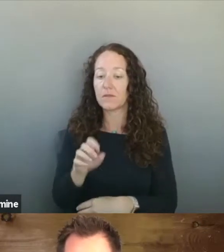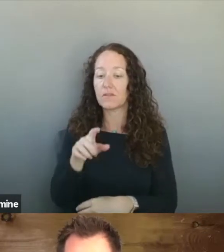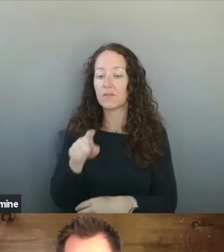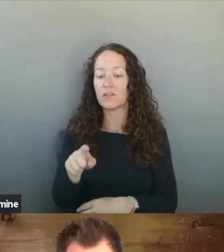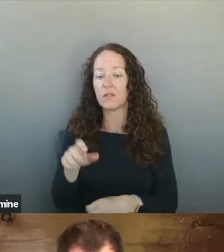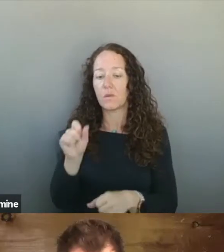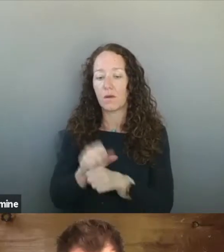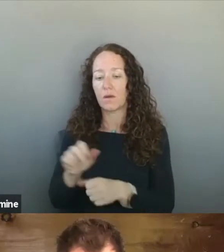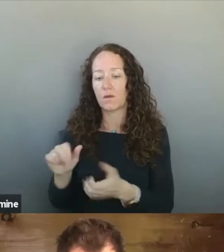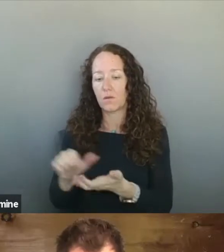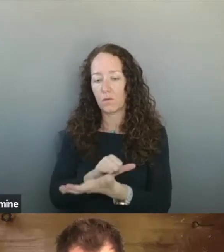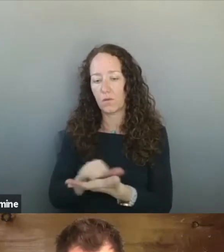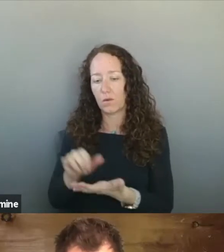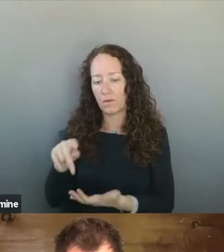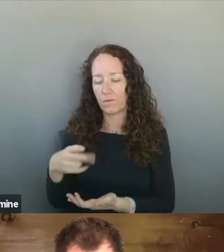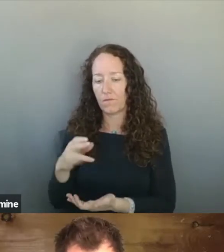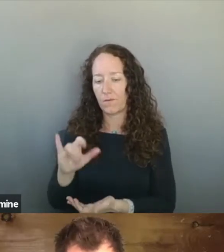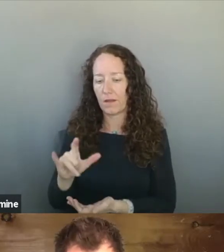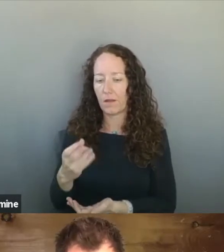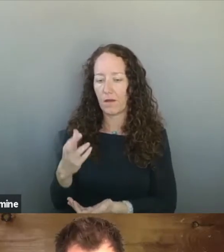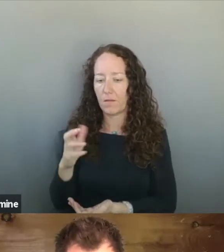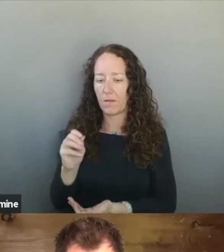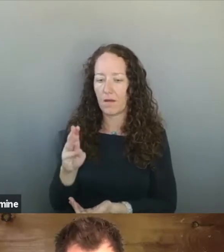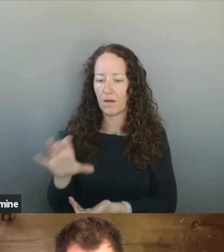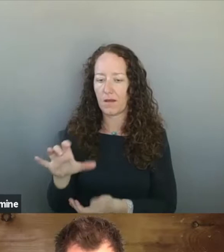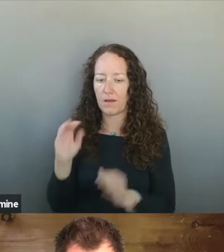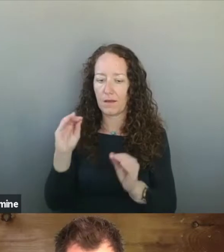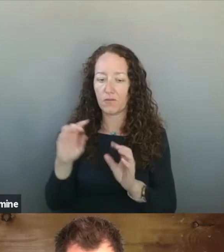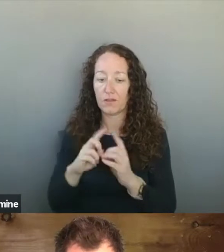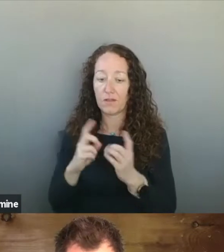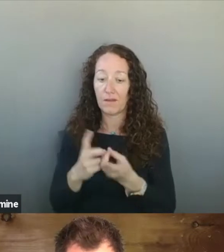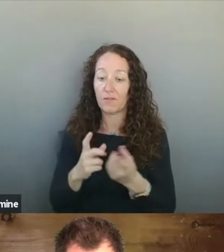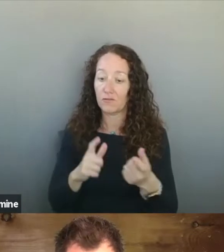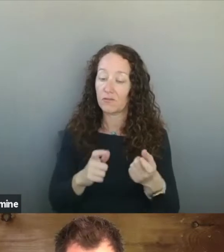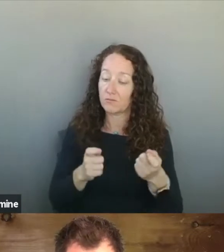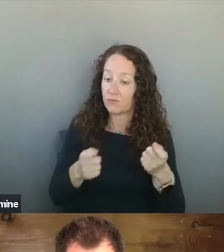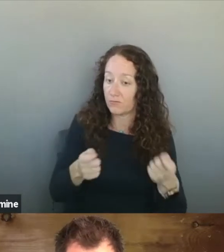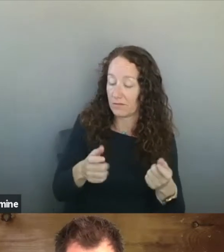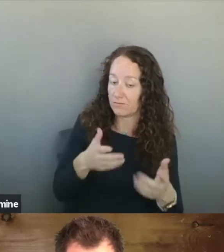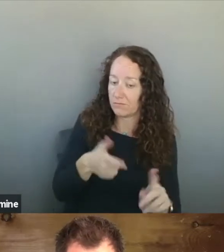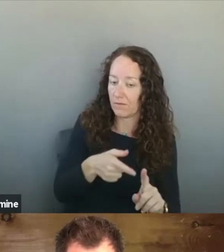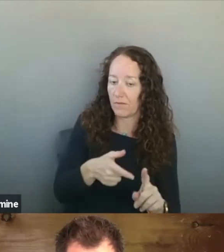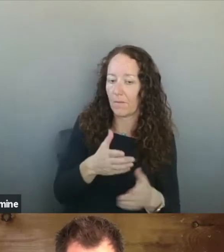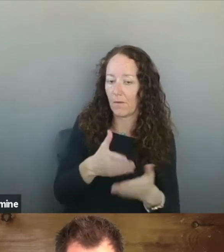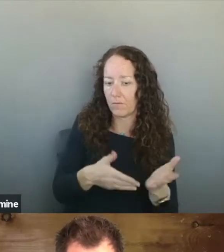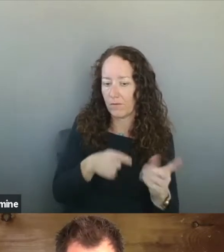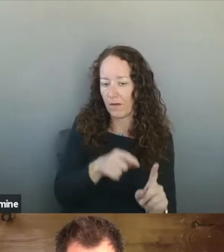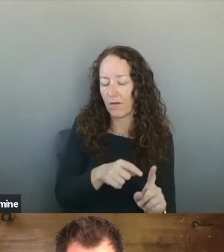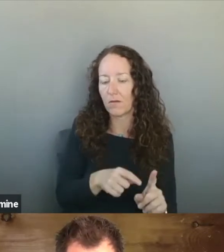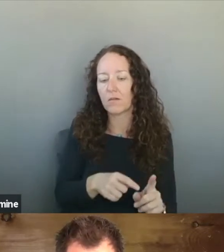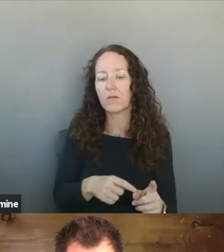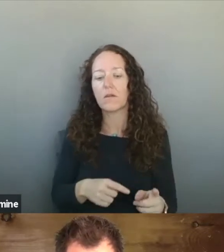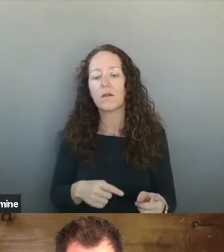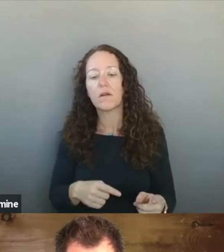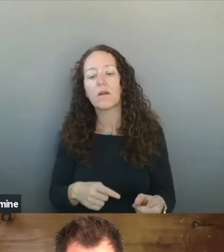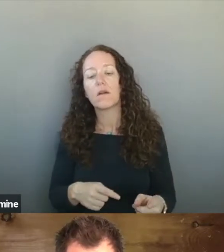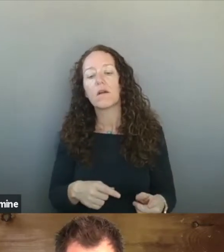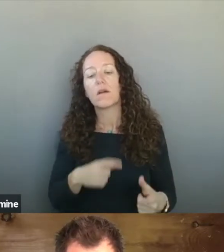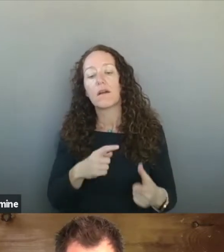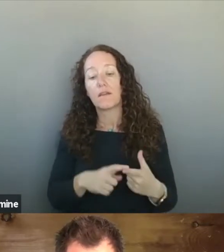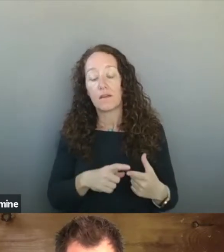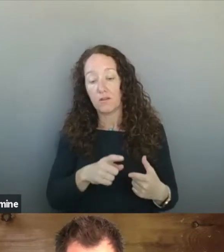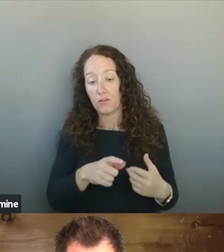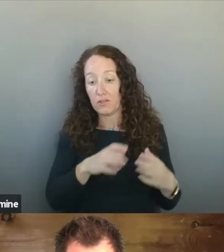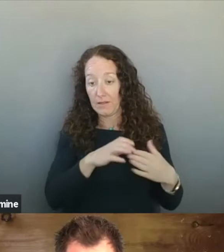where she helped to develop its nationally recognized school partnership program. In addition to leading Vibe Theater Experience, Toya is also